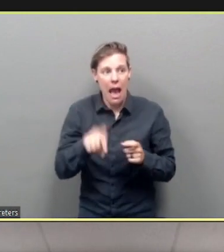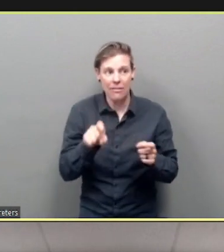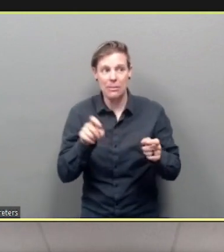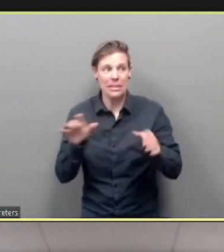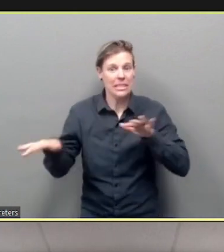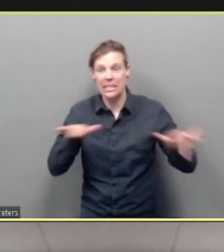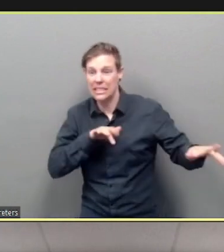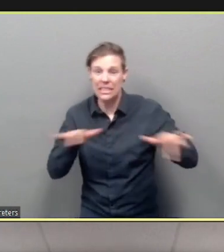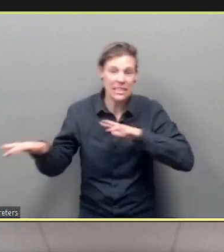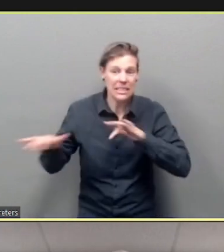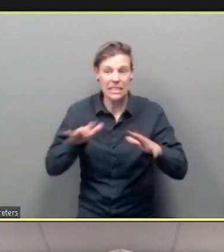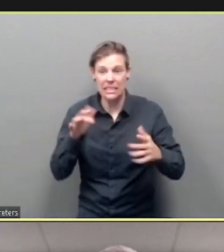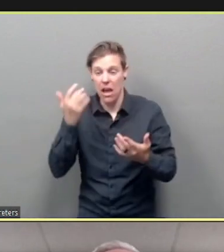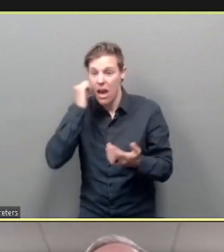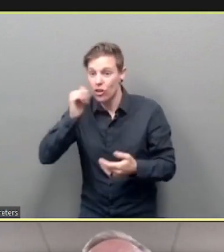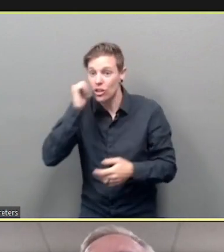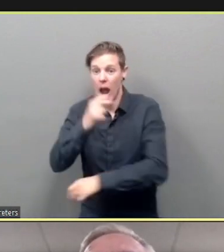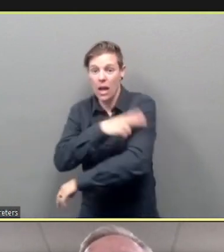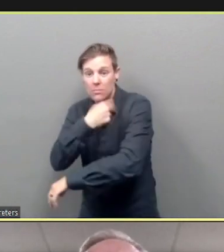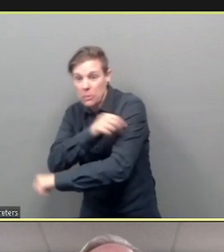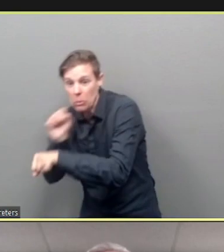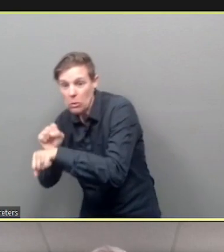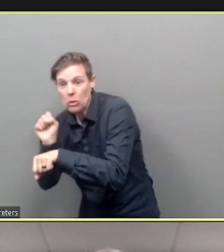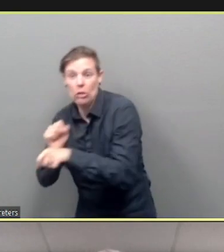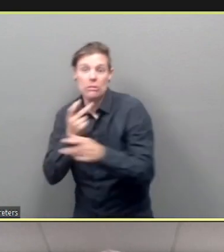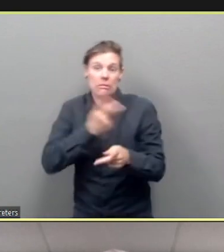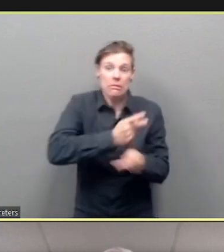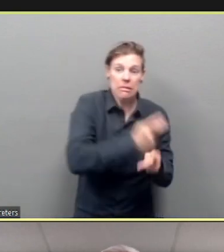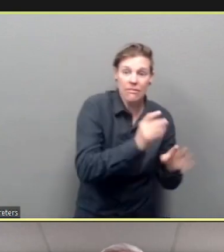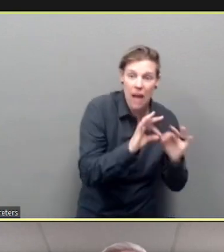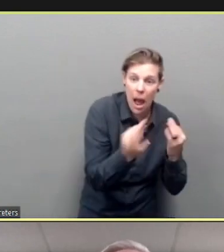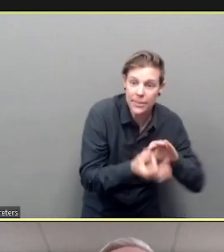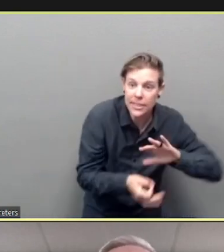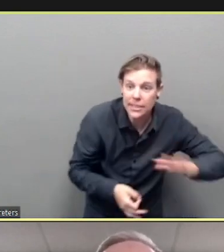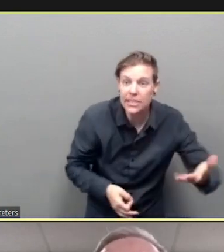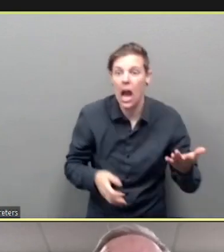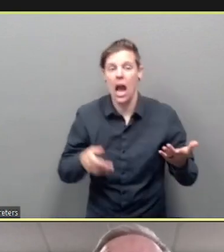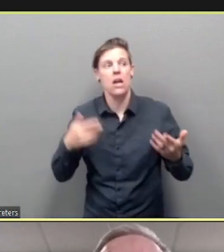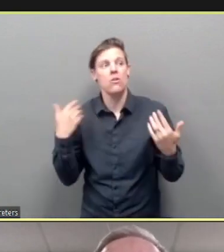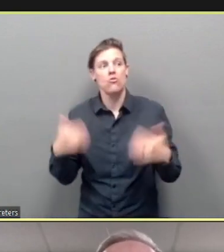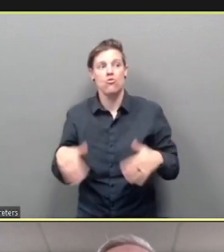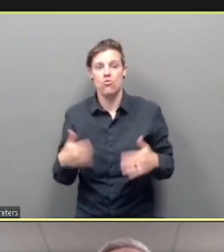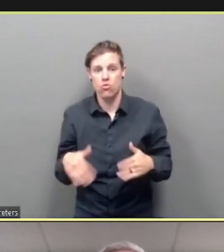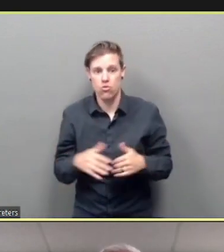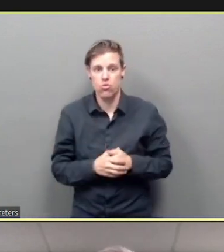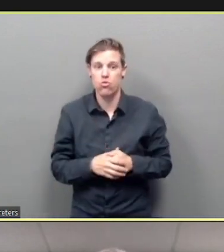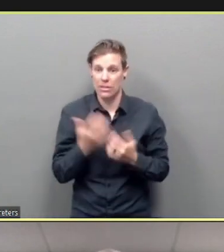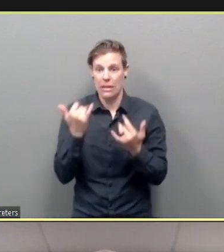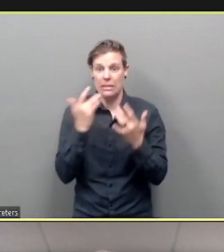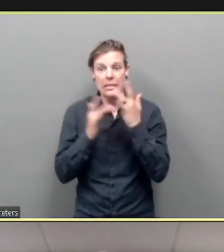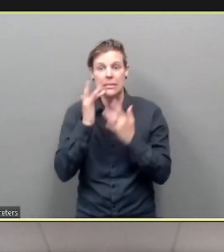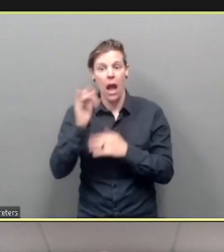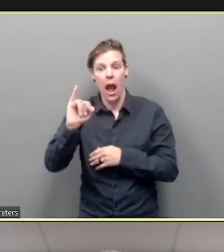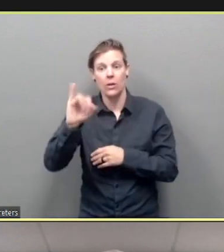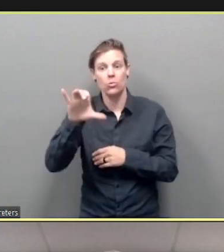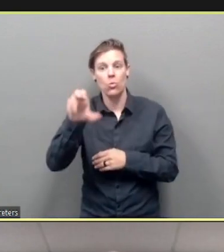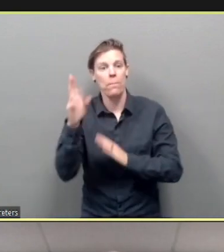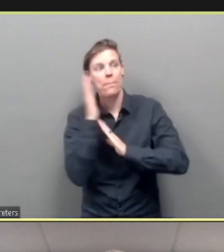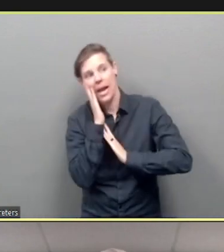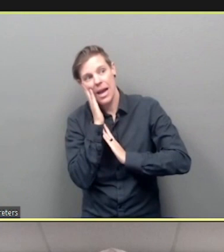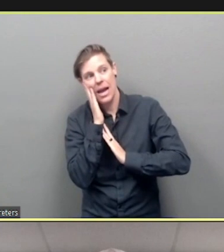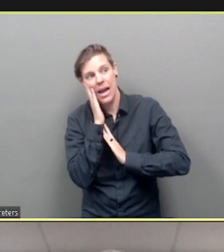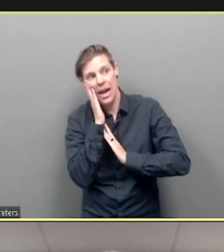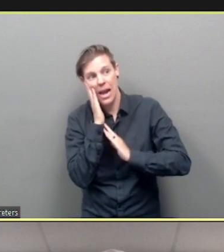Brianna. Here's the bed counts. Last week we had only 8 ICU beds. Now we're up to 10. Still